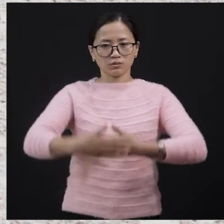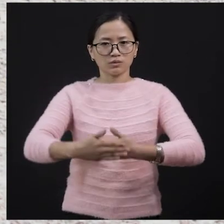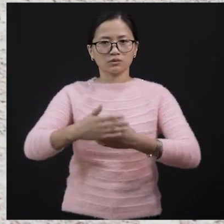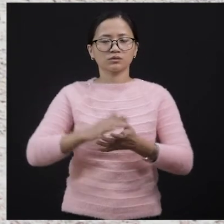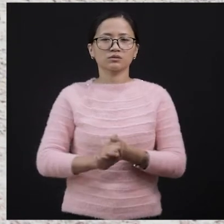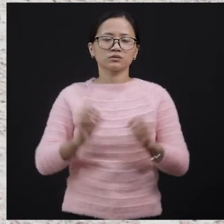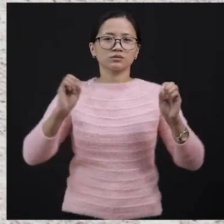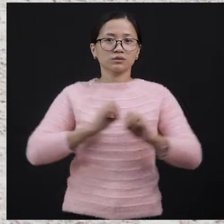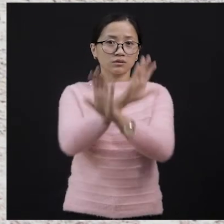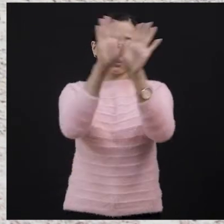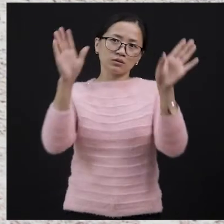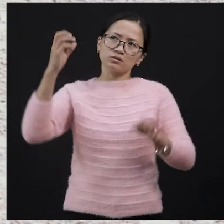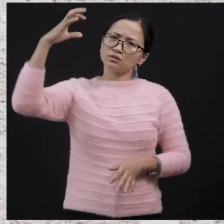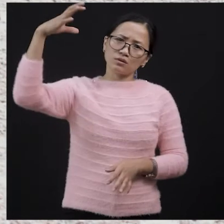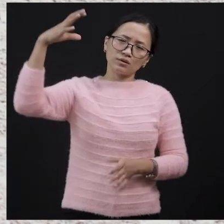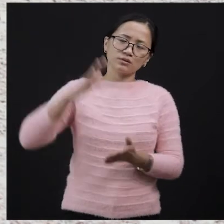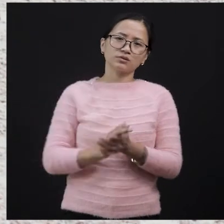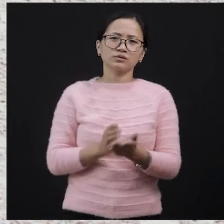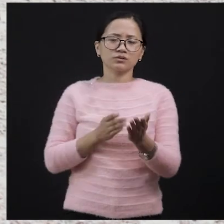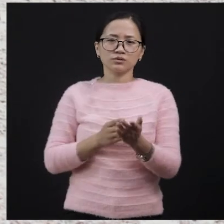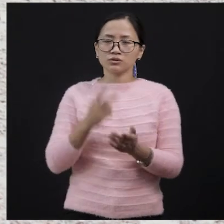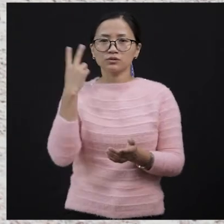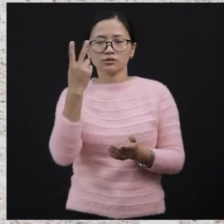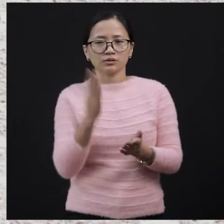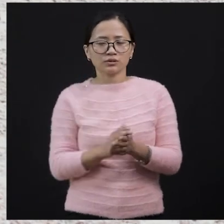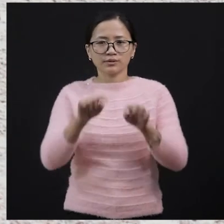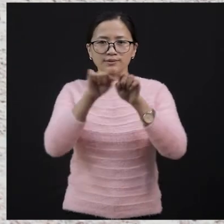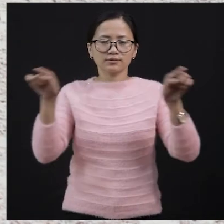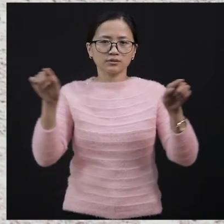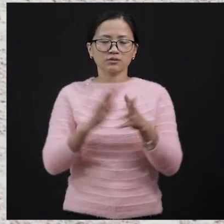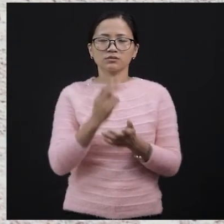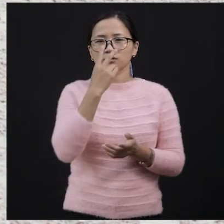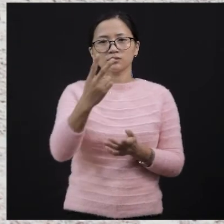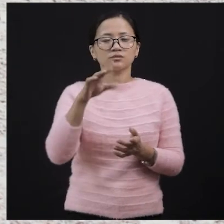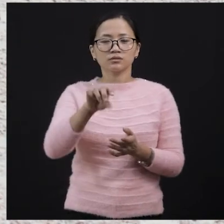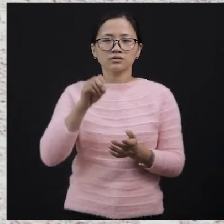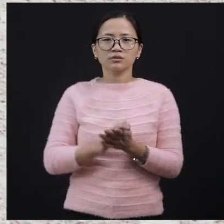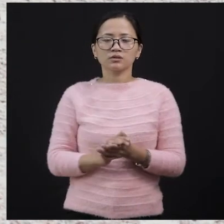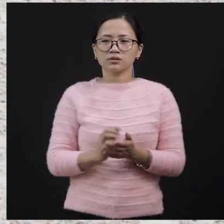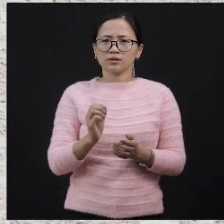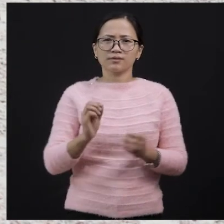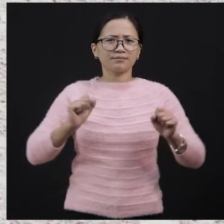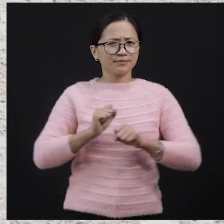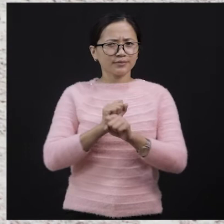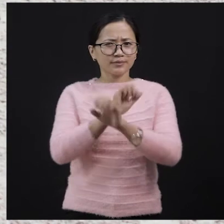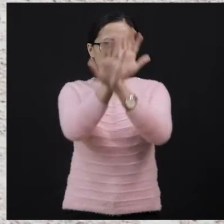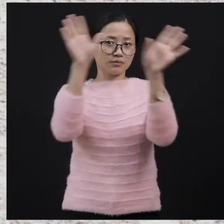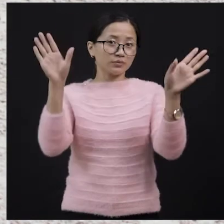the light which is traveling in a straight line, then you will get to see a light shadow.